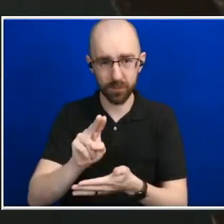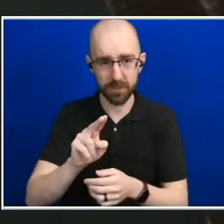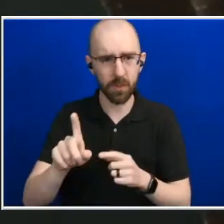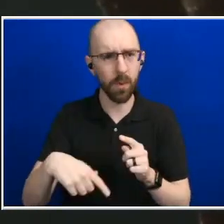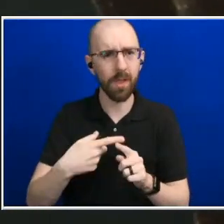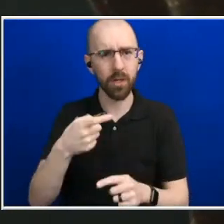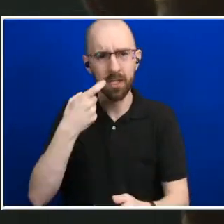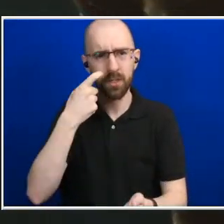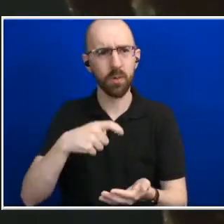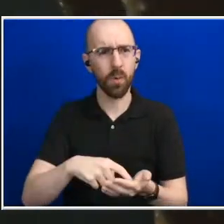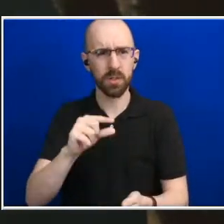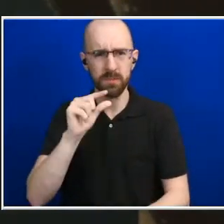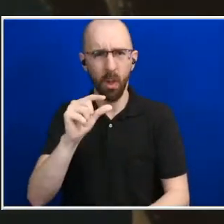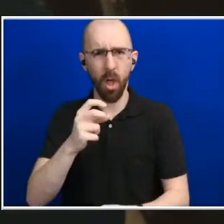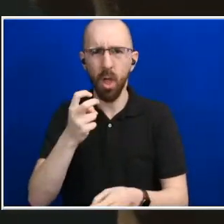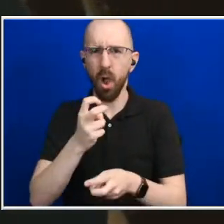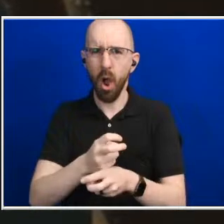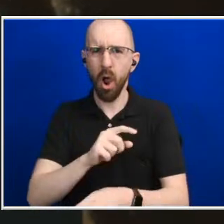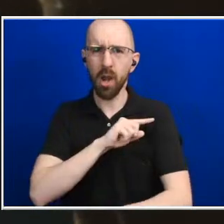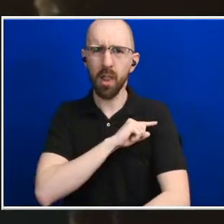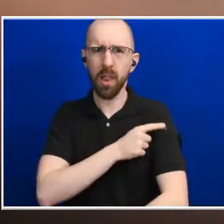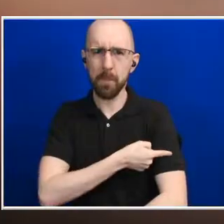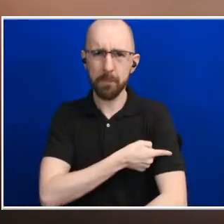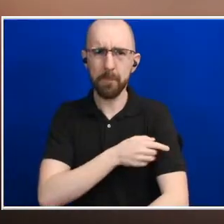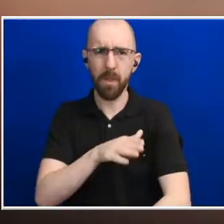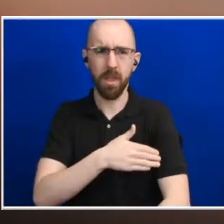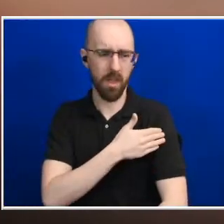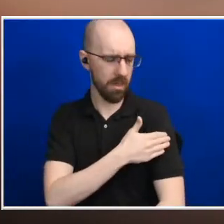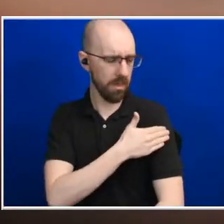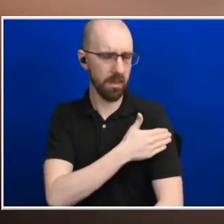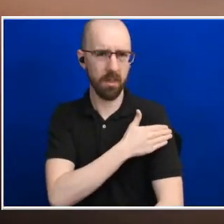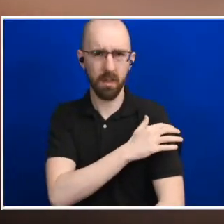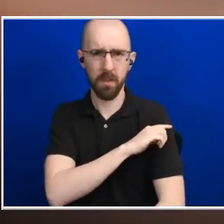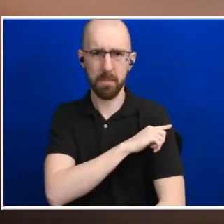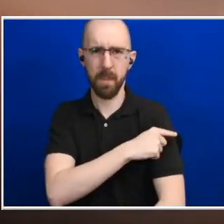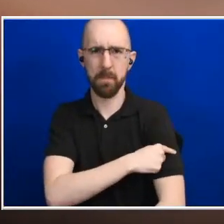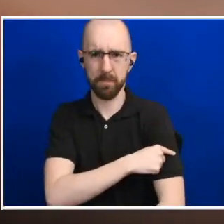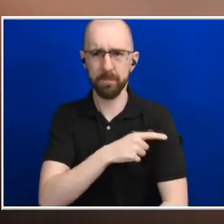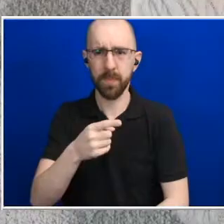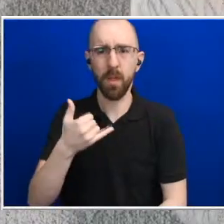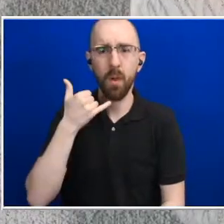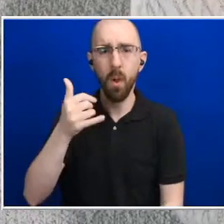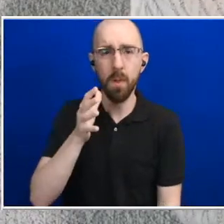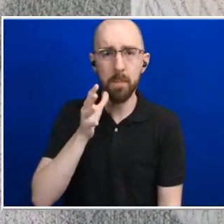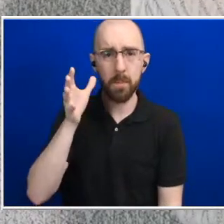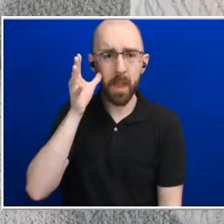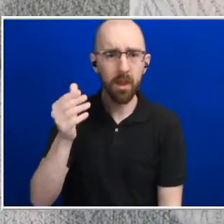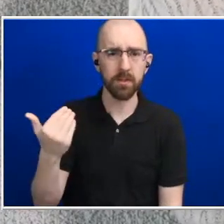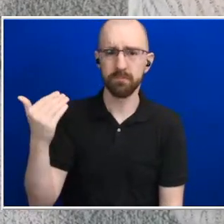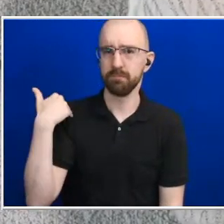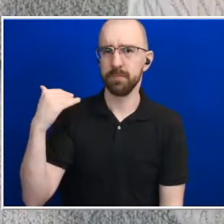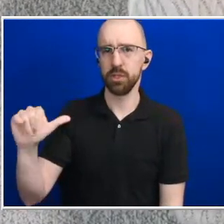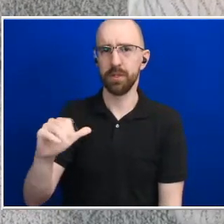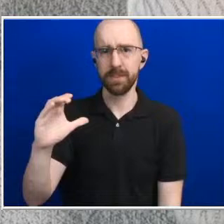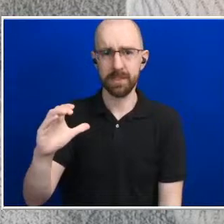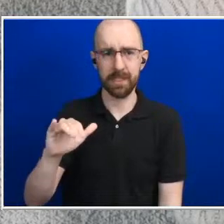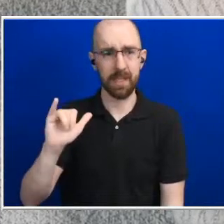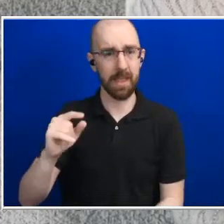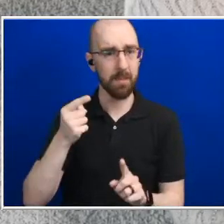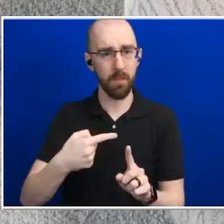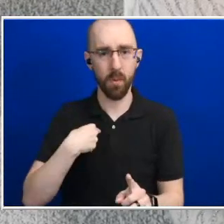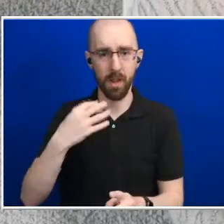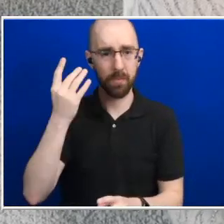small, hard lump on his upper left arm. He called his parents back in Jefferson City. At that point, I'm thinking,